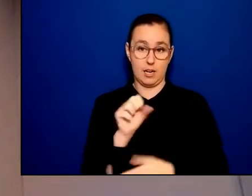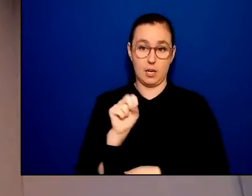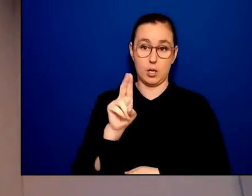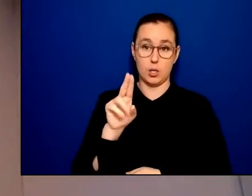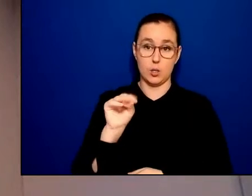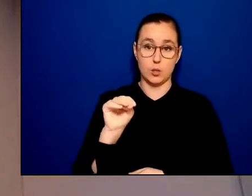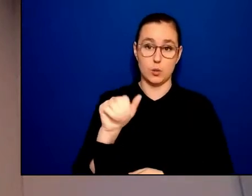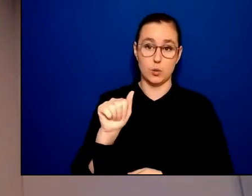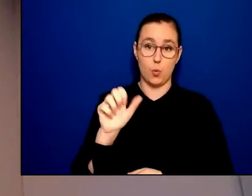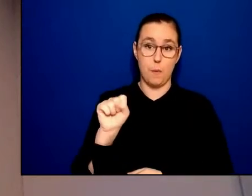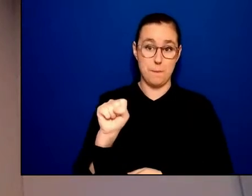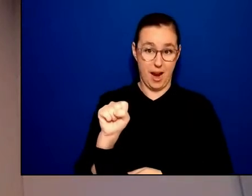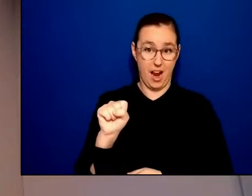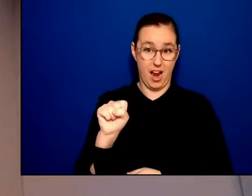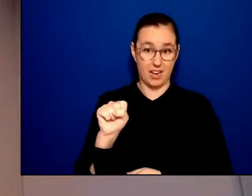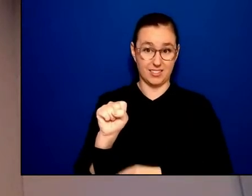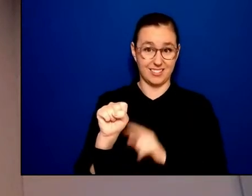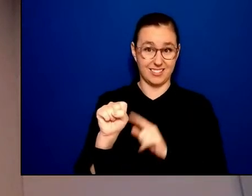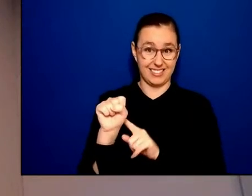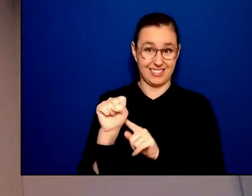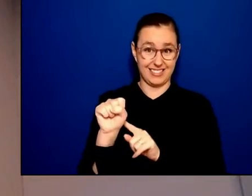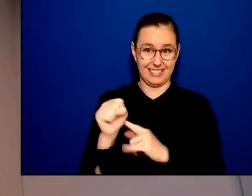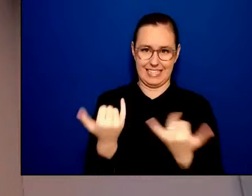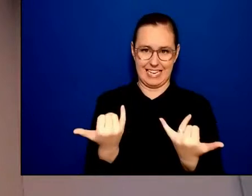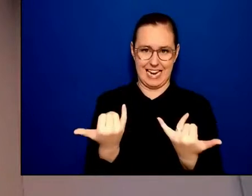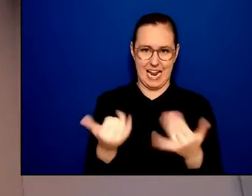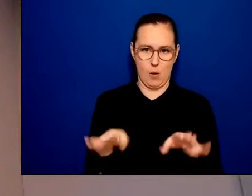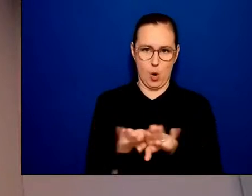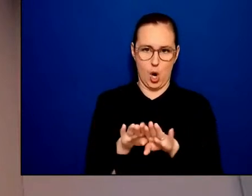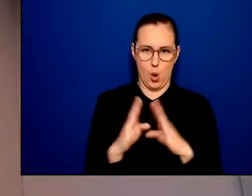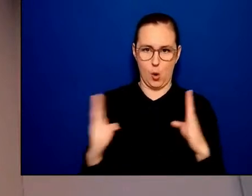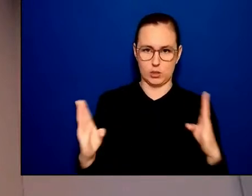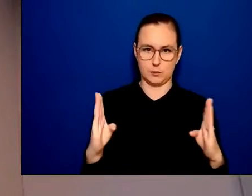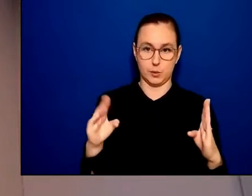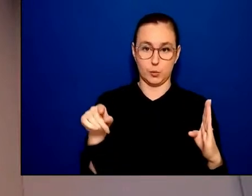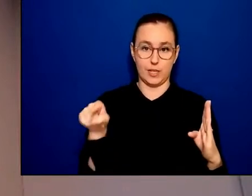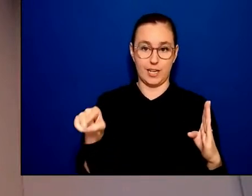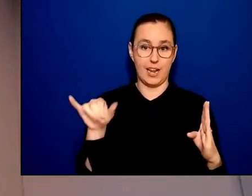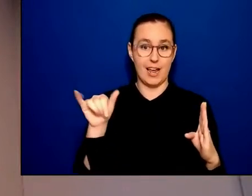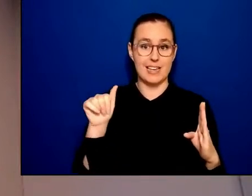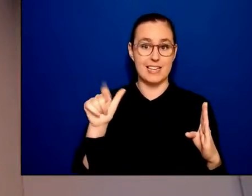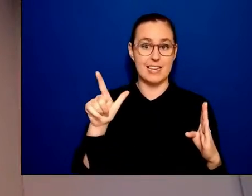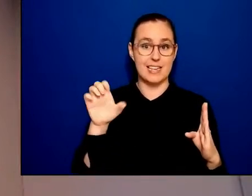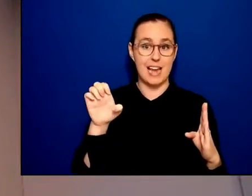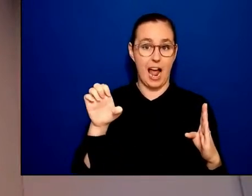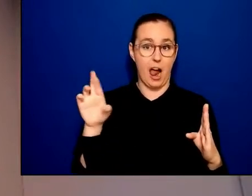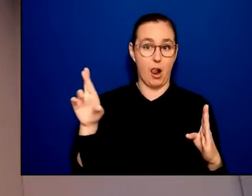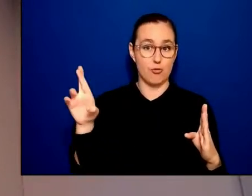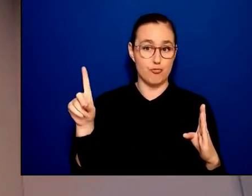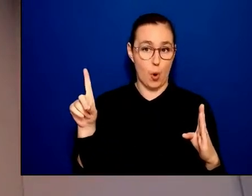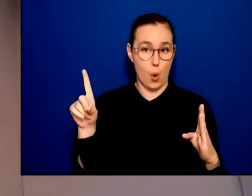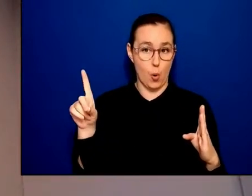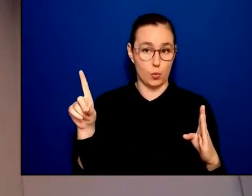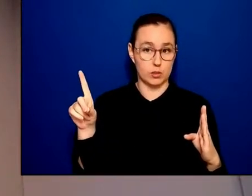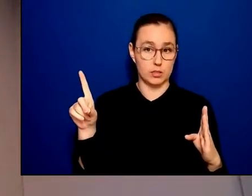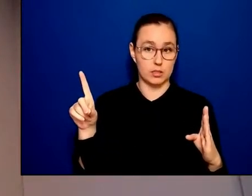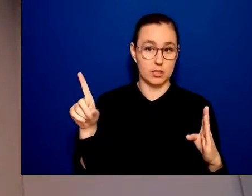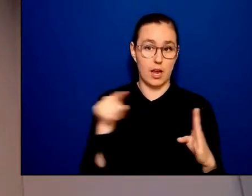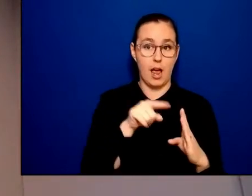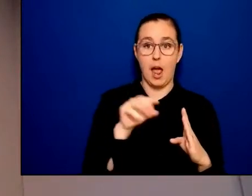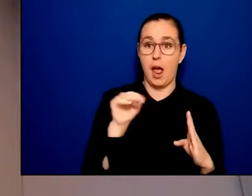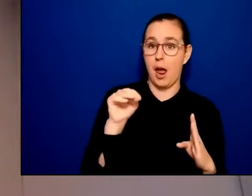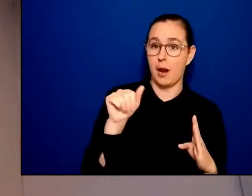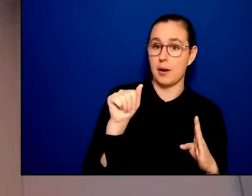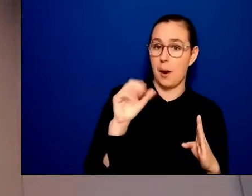and Yale as a result of Yale Road as a result of flooding. Significant water from the Sumas as well as the Nutsack rivers have